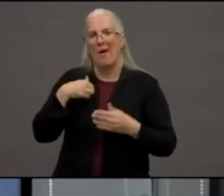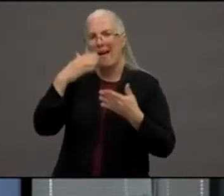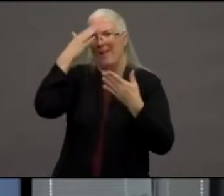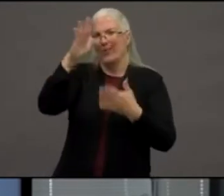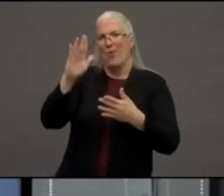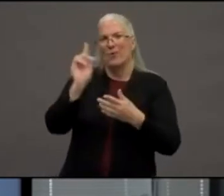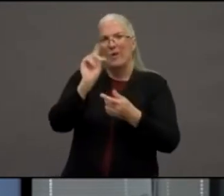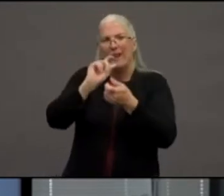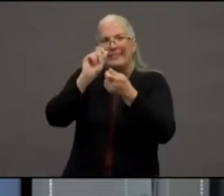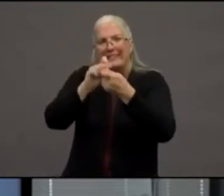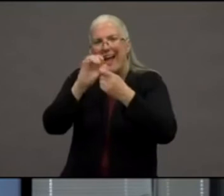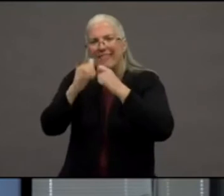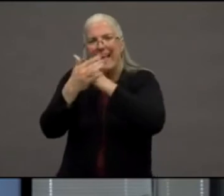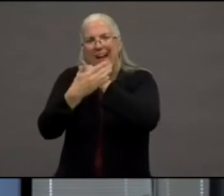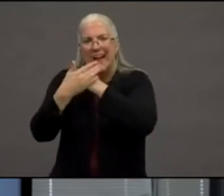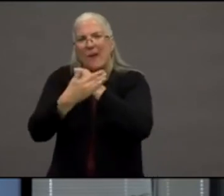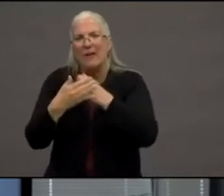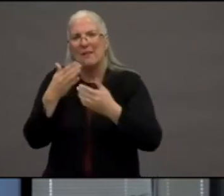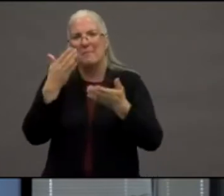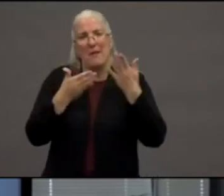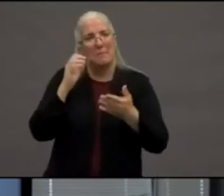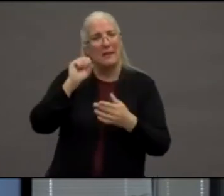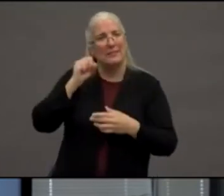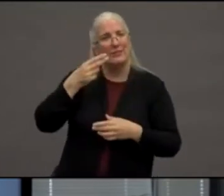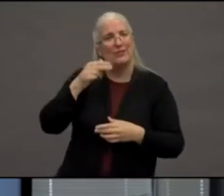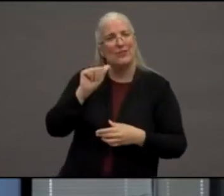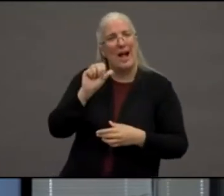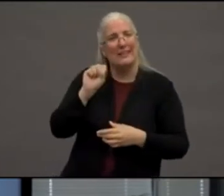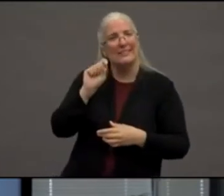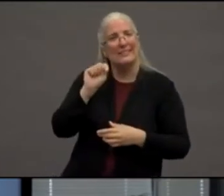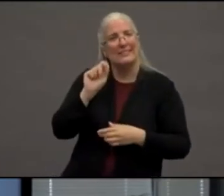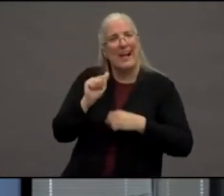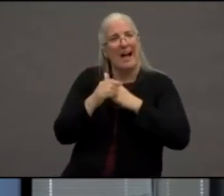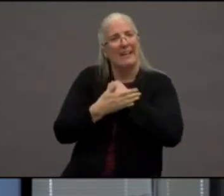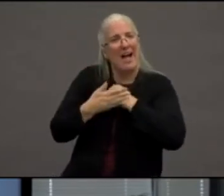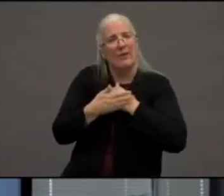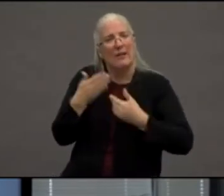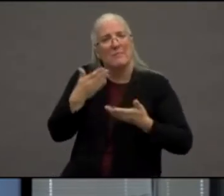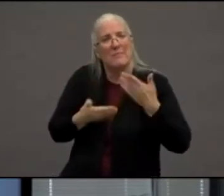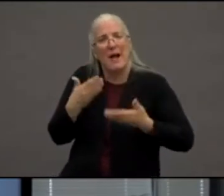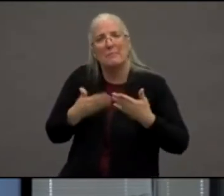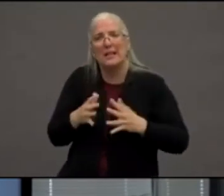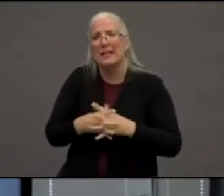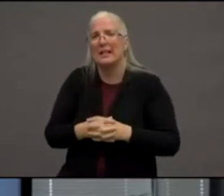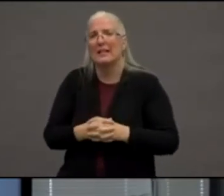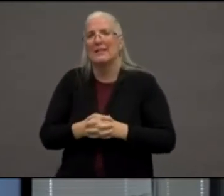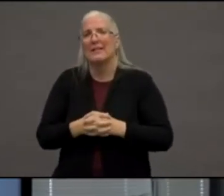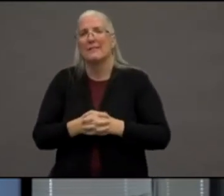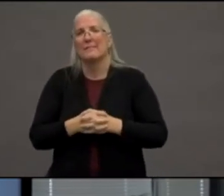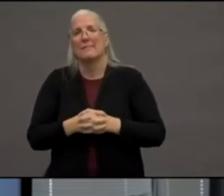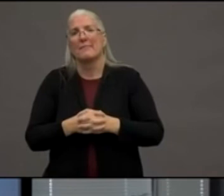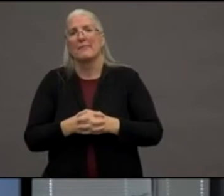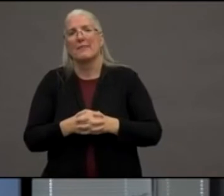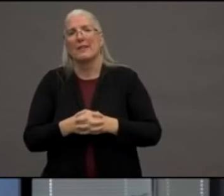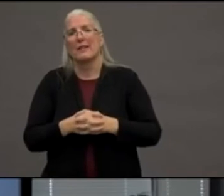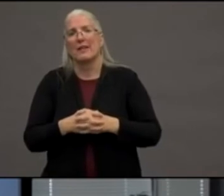it's Shasta County. See, everybody's in purple that I'm pulling up.